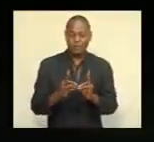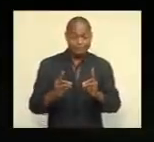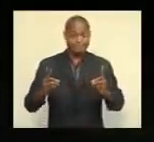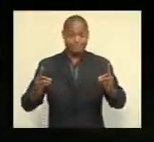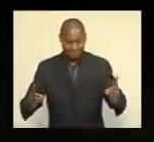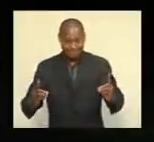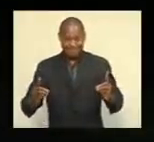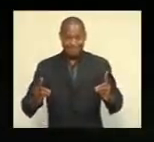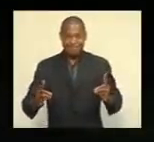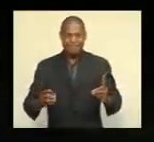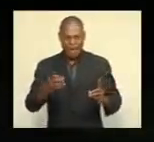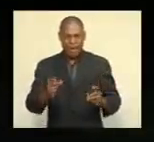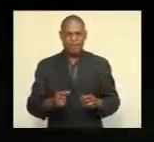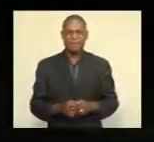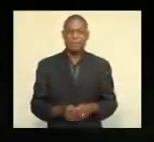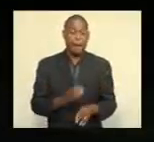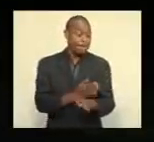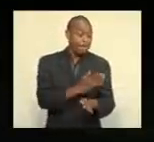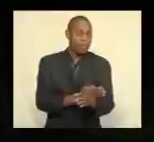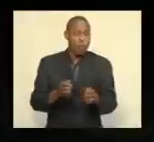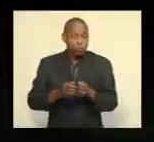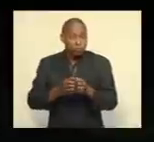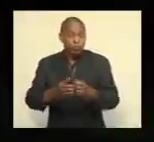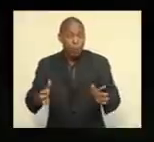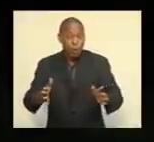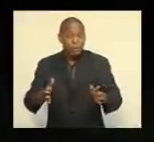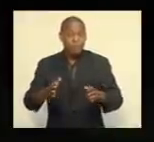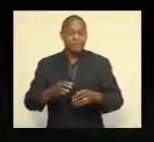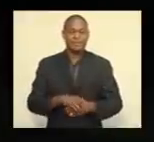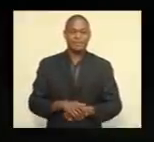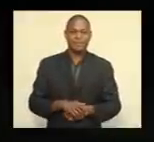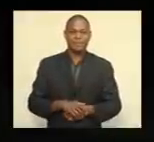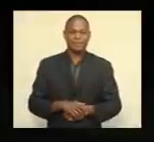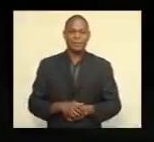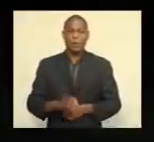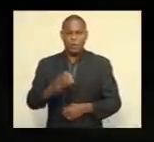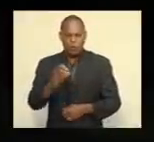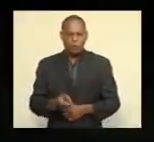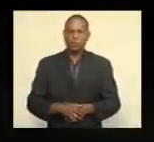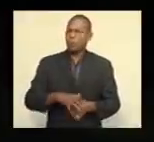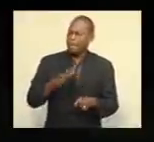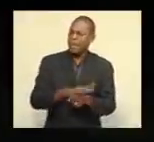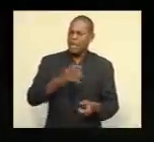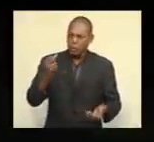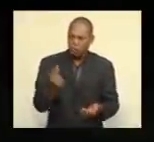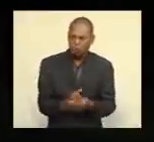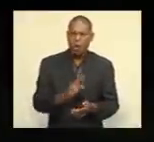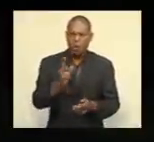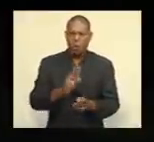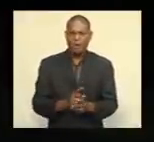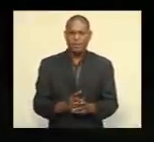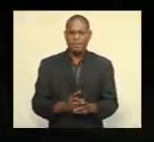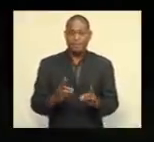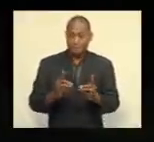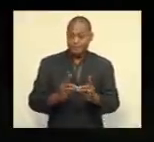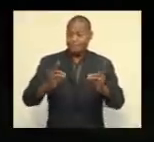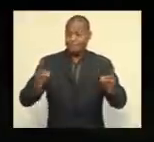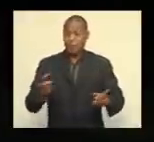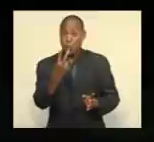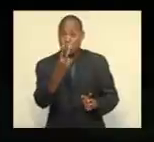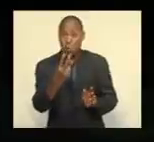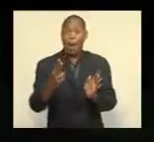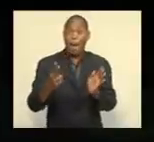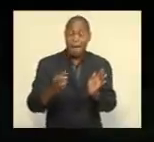place before they open their doors. Businesses who have queues must ensure that customers are spaced 2 meters apart and that